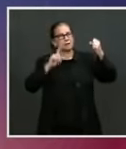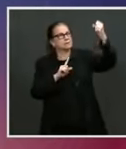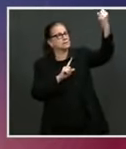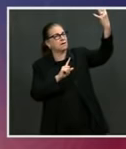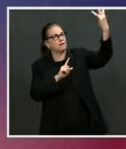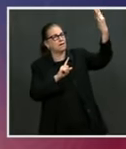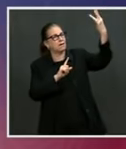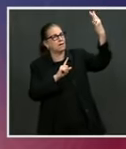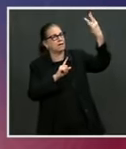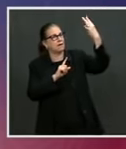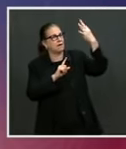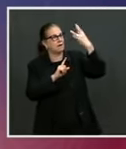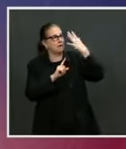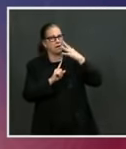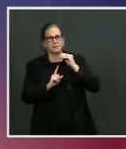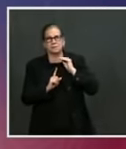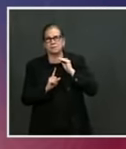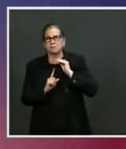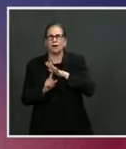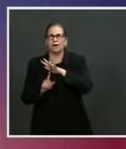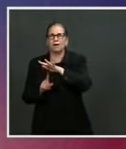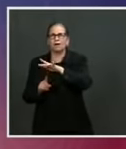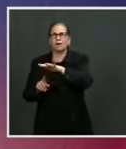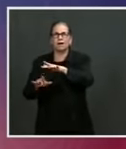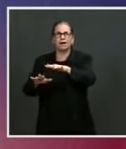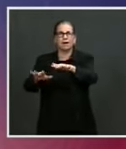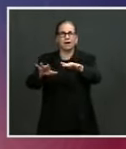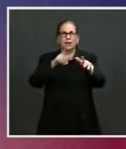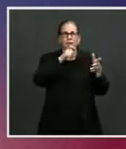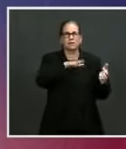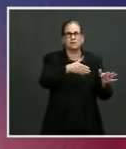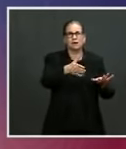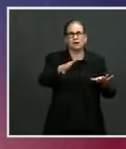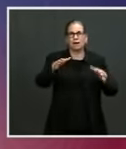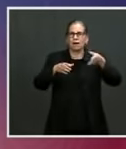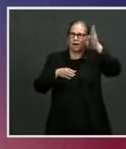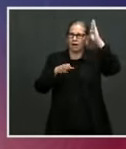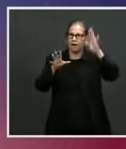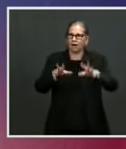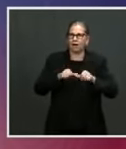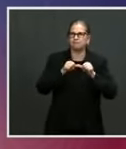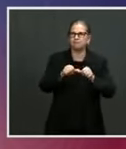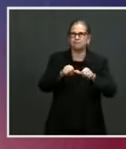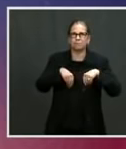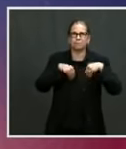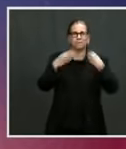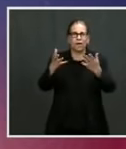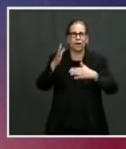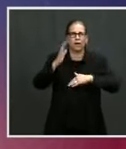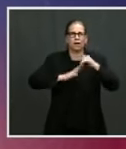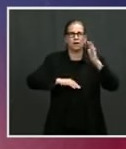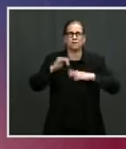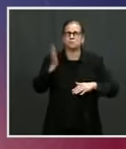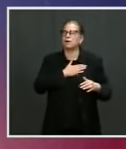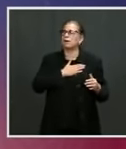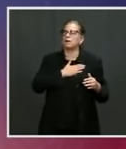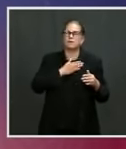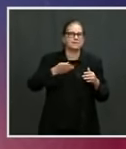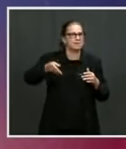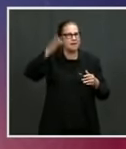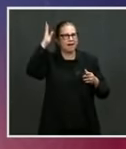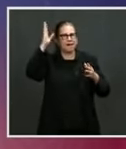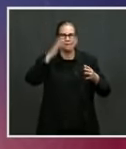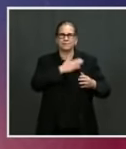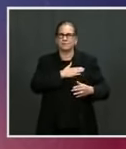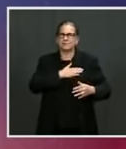May God bring comfort to their families, and may God protect our troops today